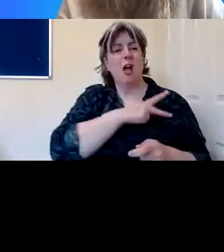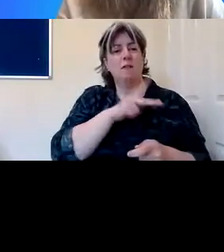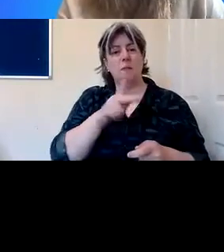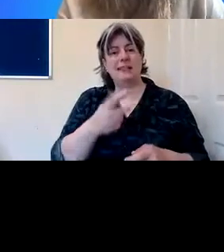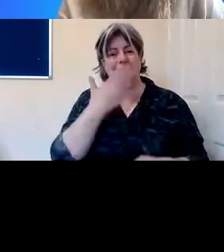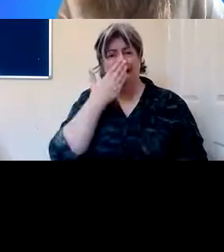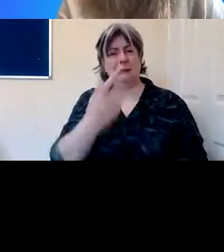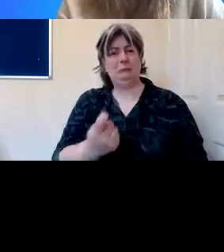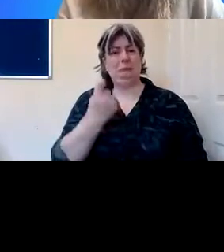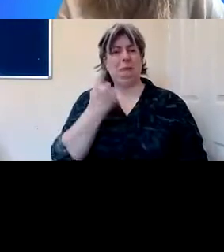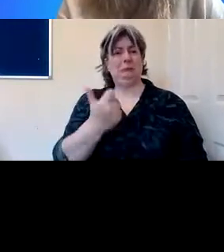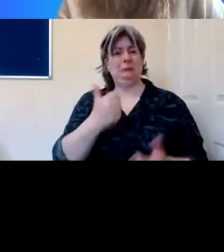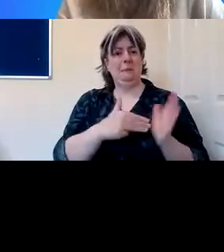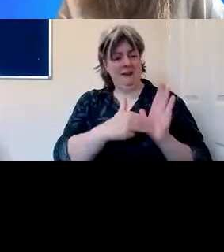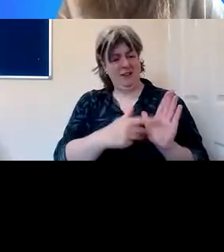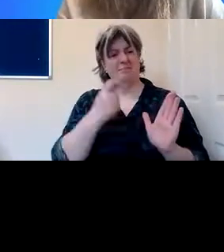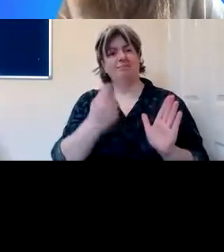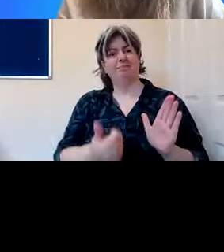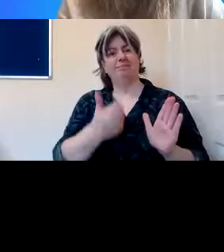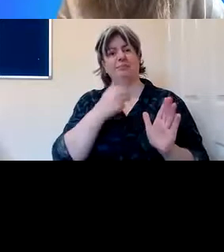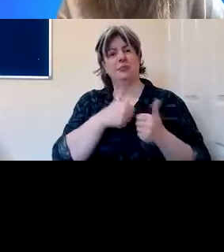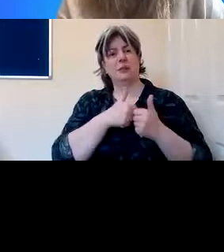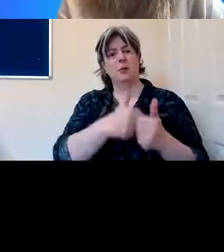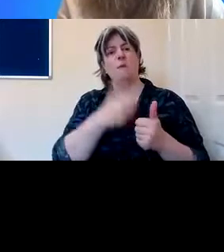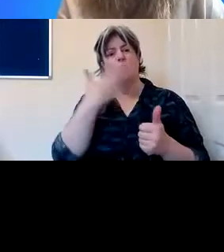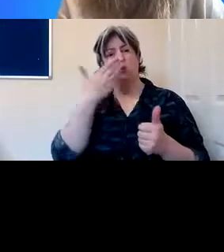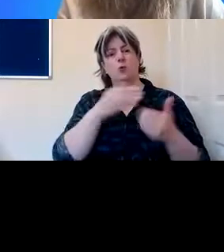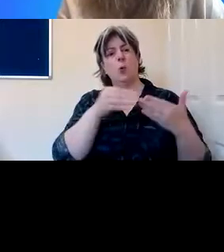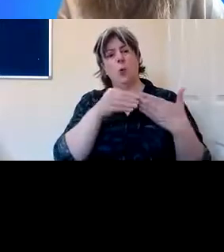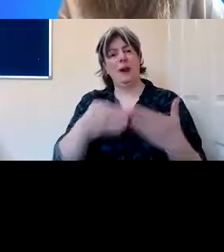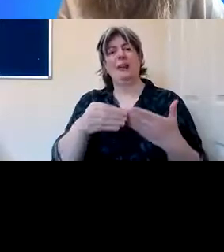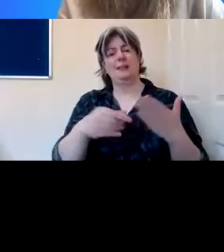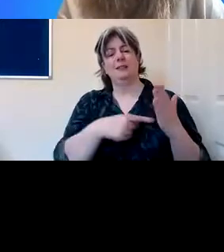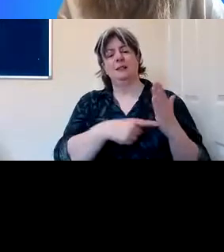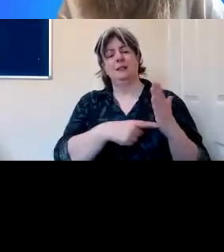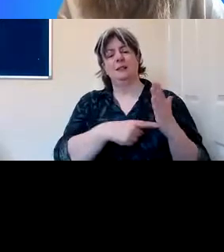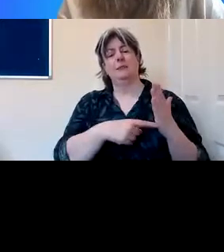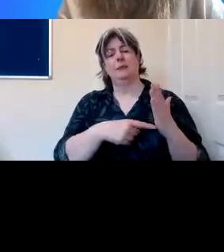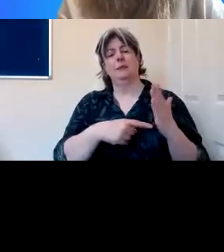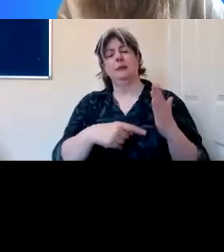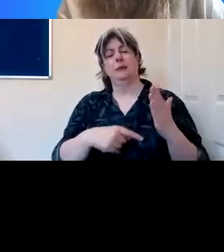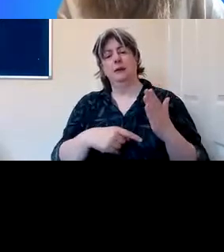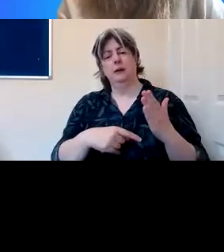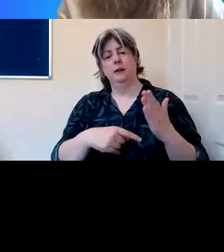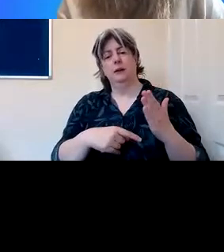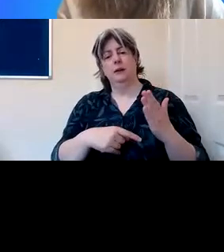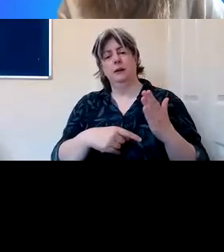much detail on support for school leaders, a responsibility that resides with the local